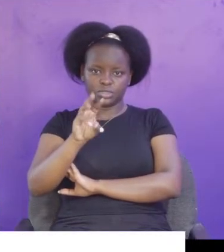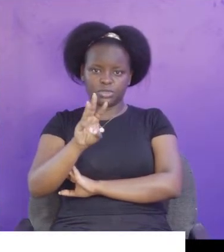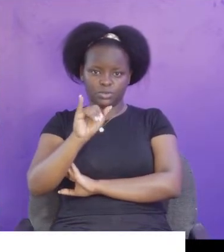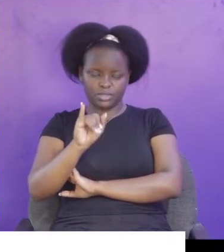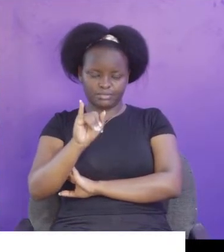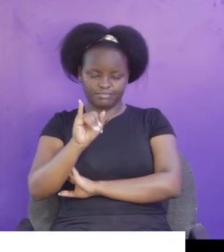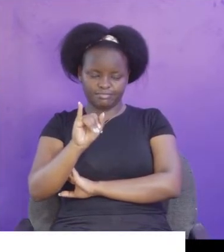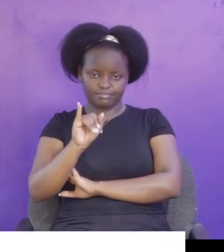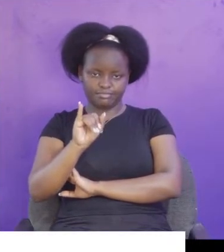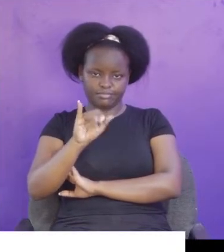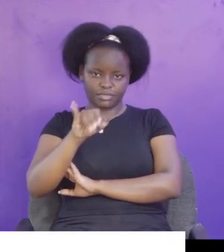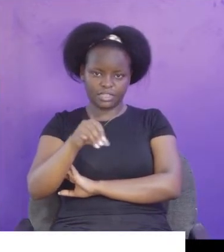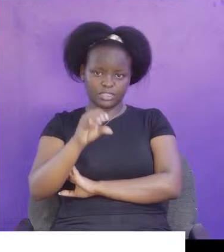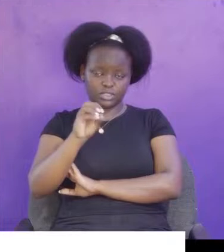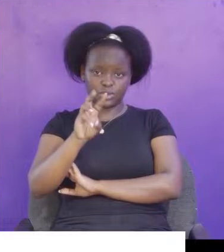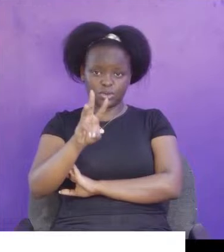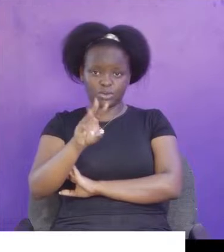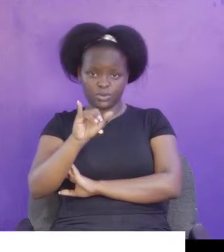Joey!